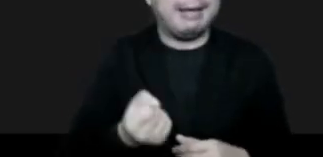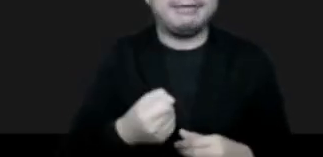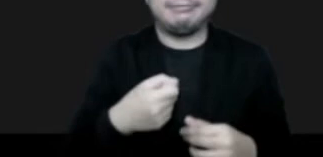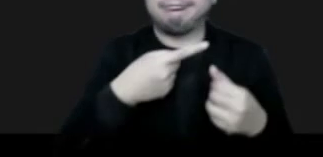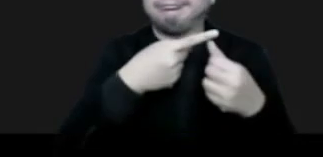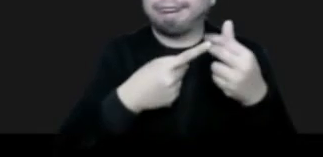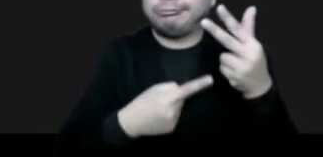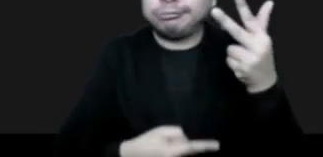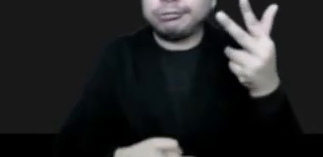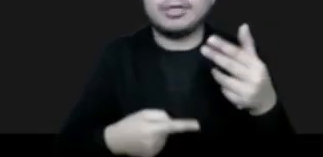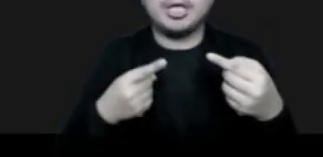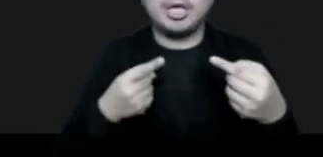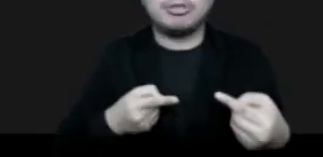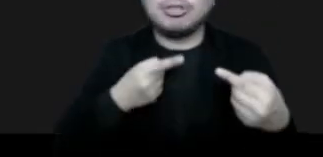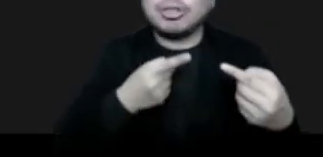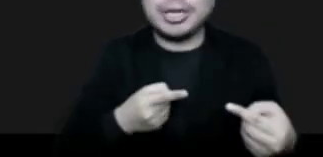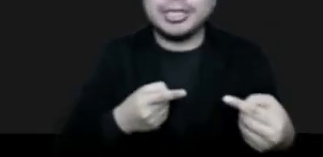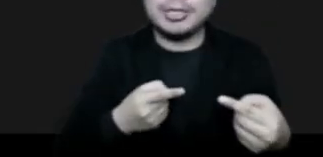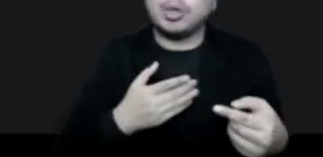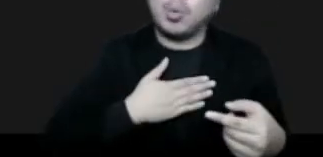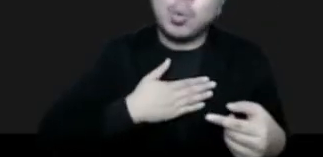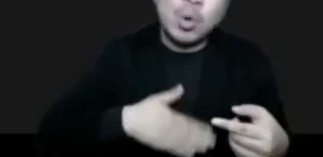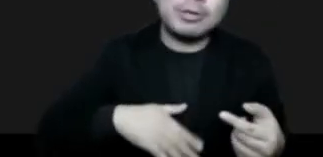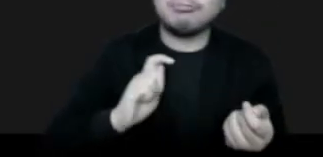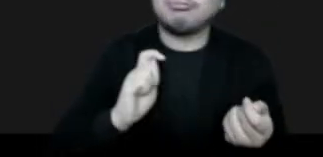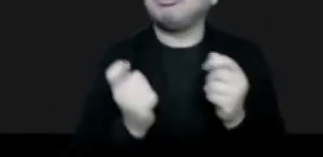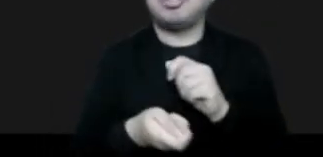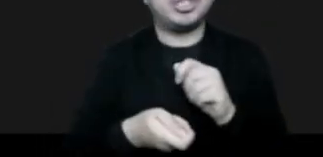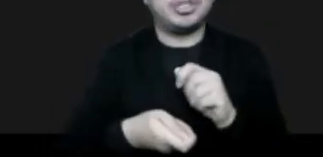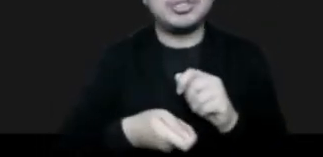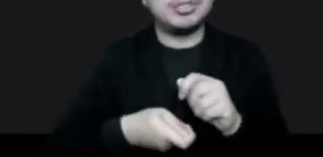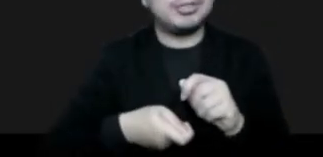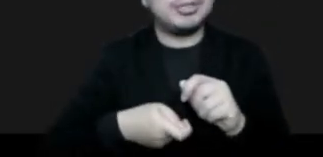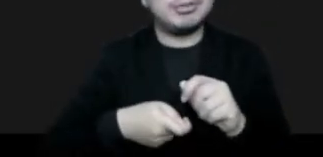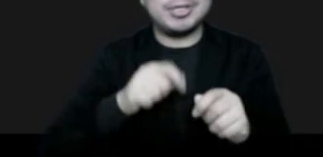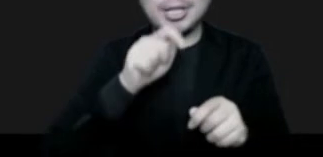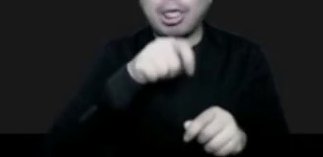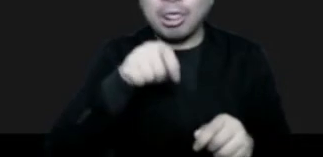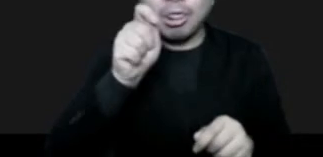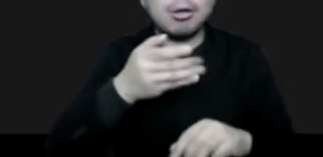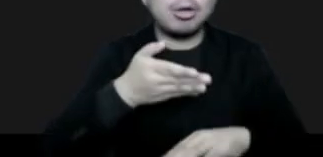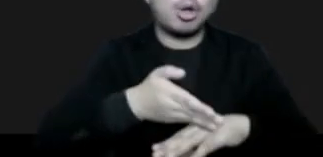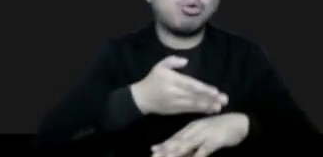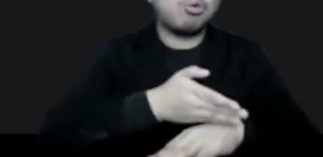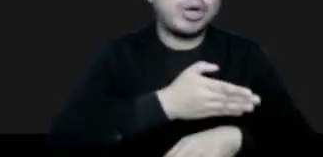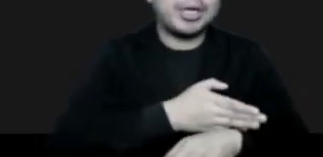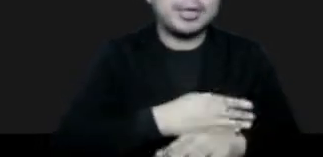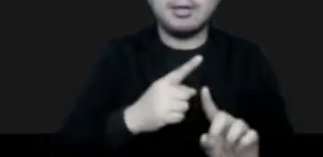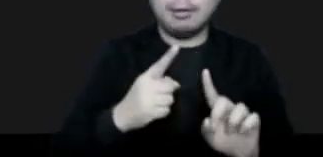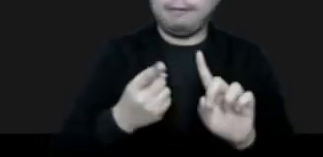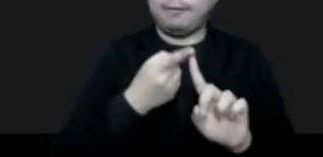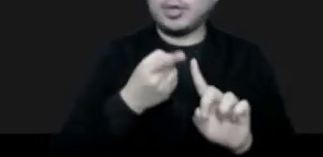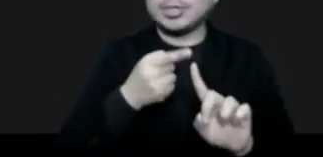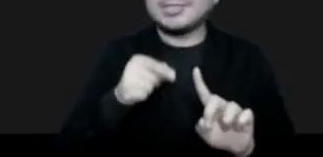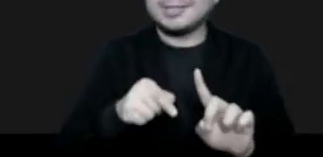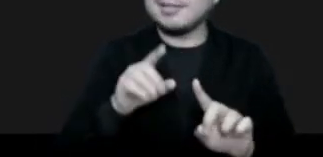to correct, as you said. The issue of correct database, a database with the